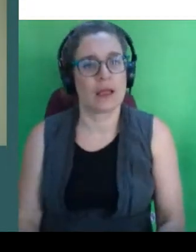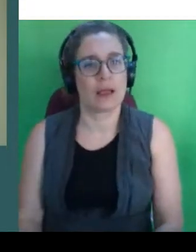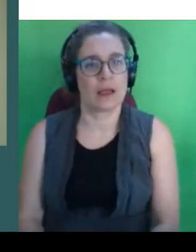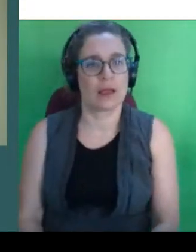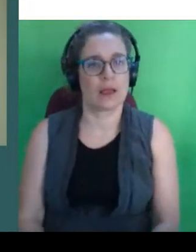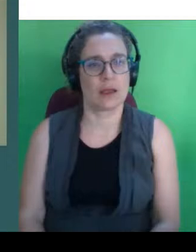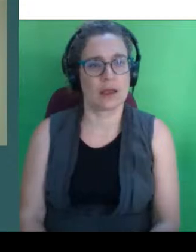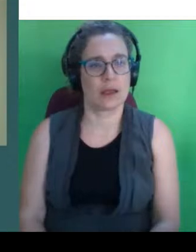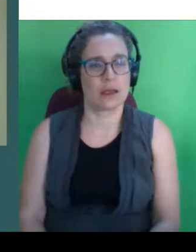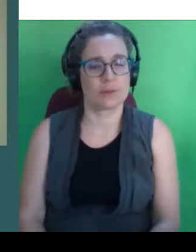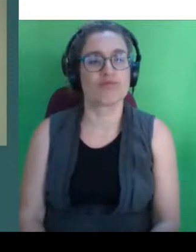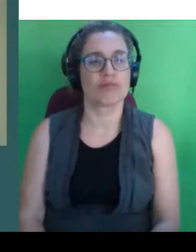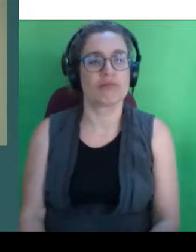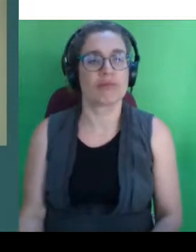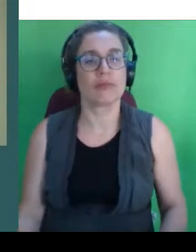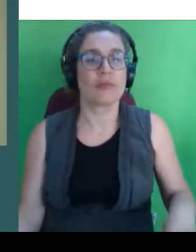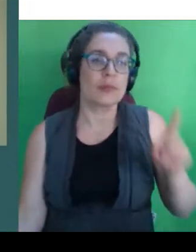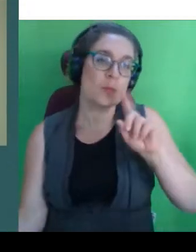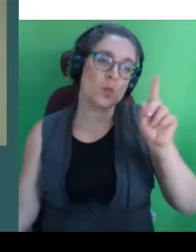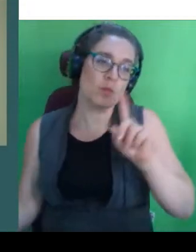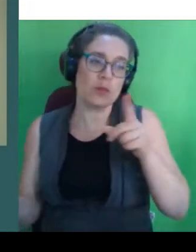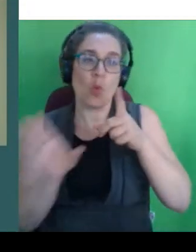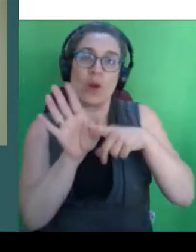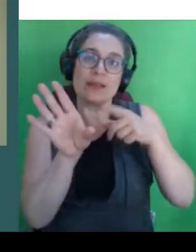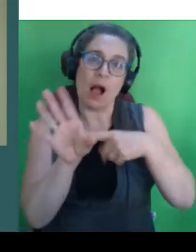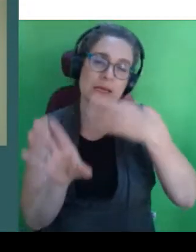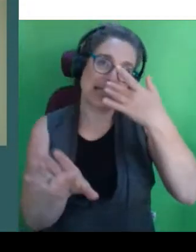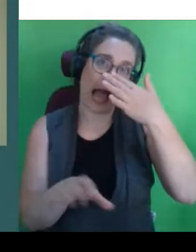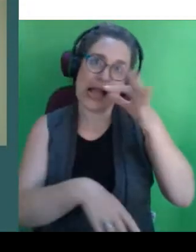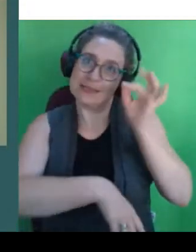What's the youngest age you can do a skin prick test?